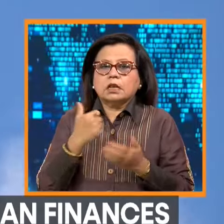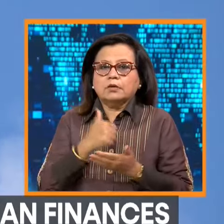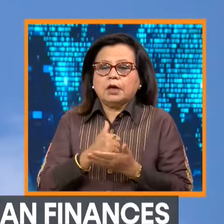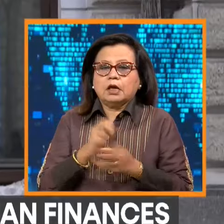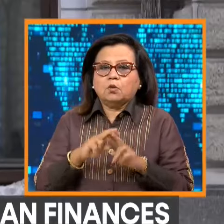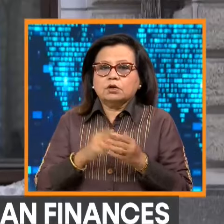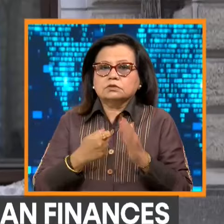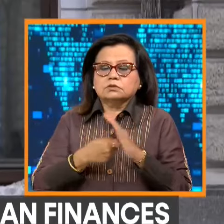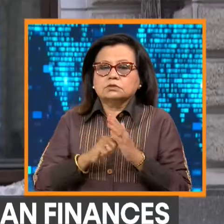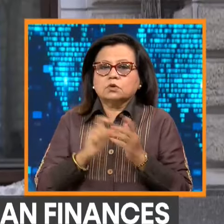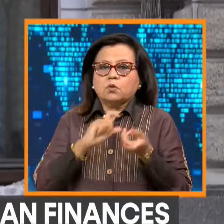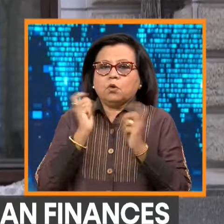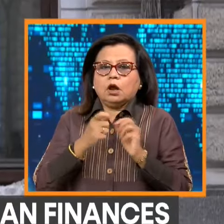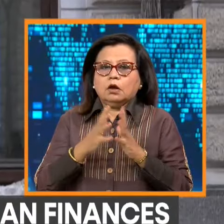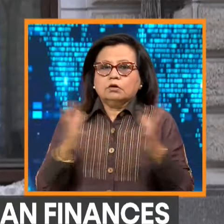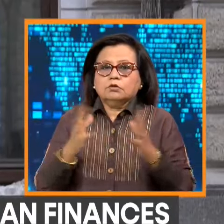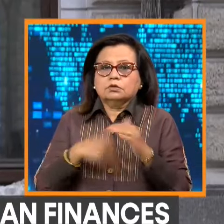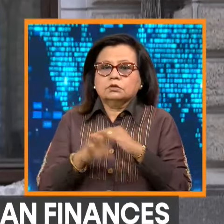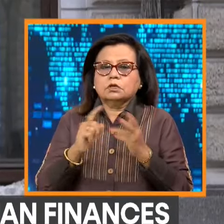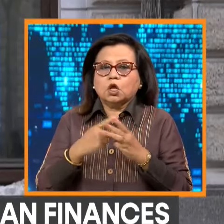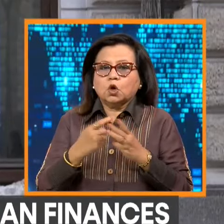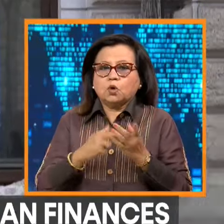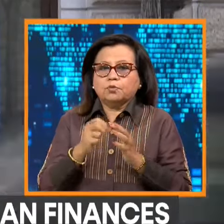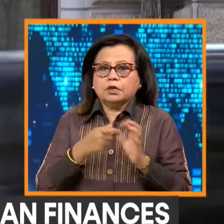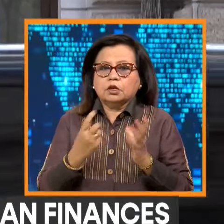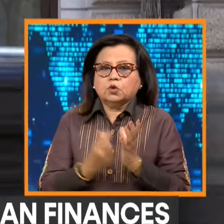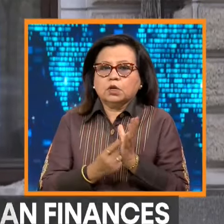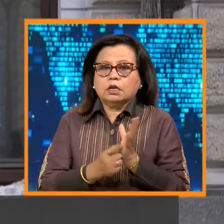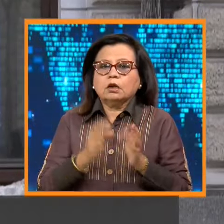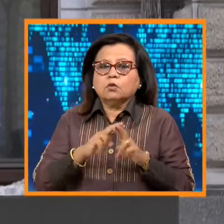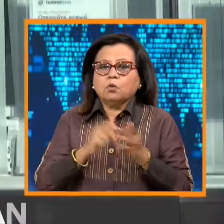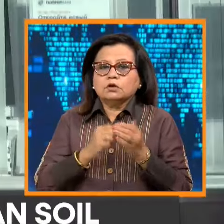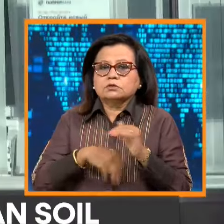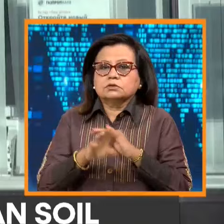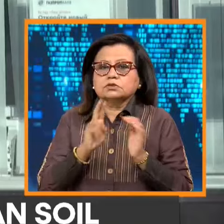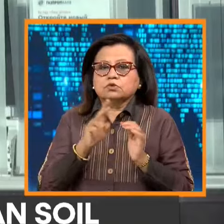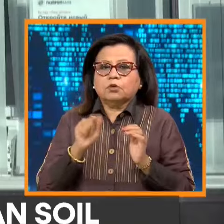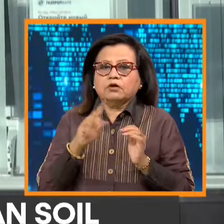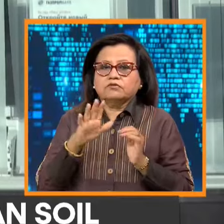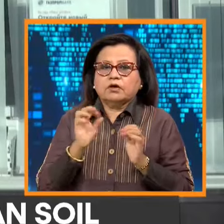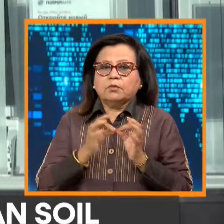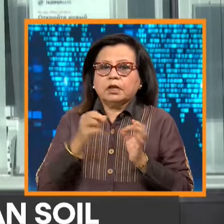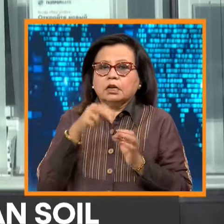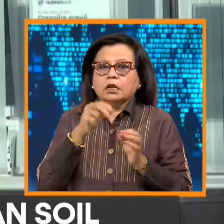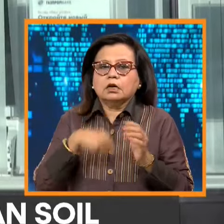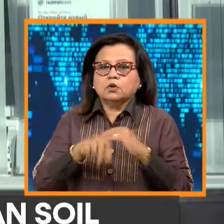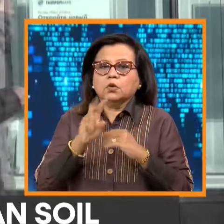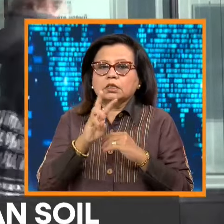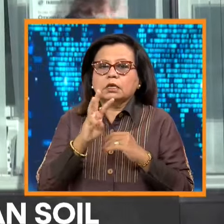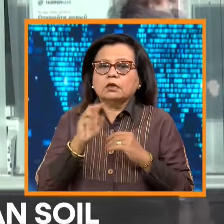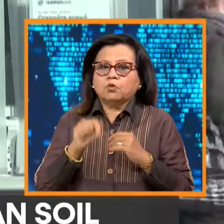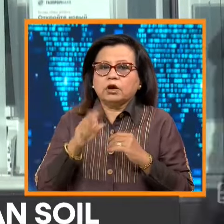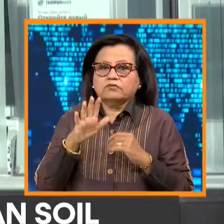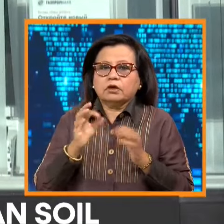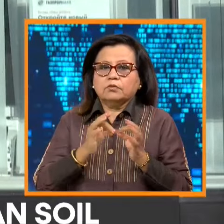are frozen worldwide, with most of it in the European Union. The funds generate 2.5 billion to 3.5 billion